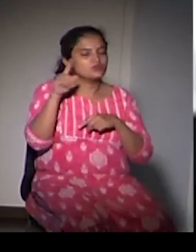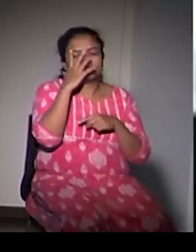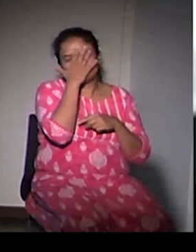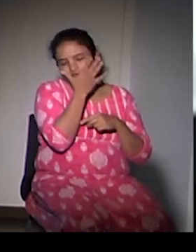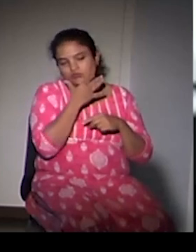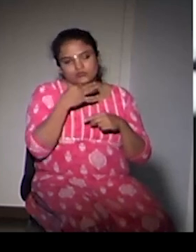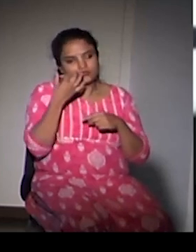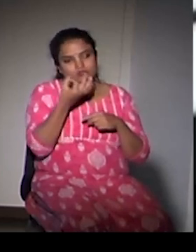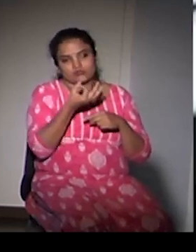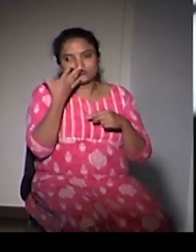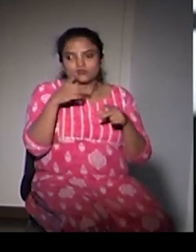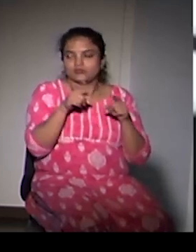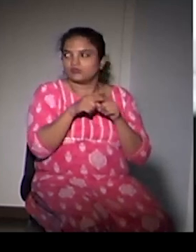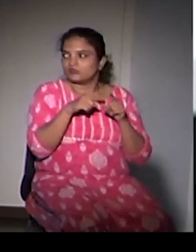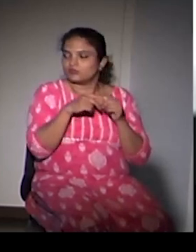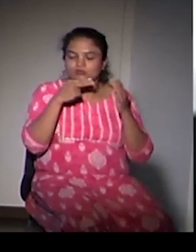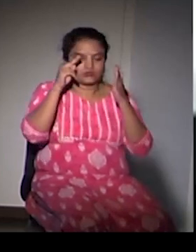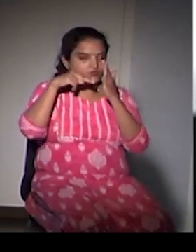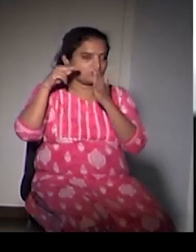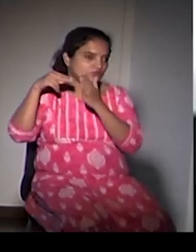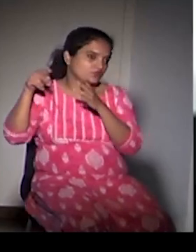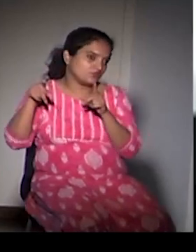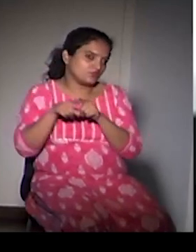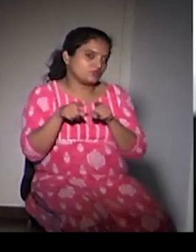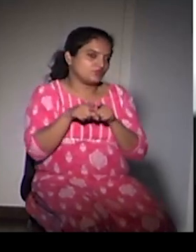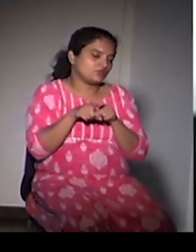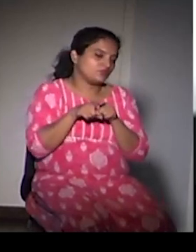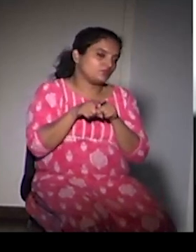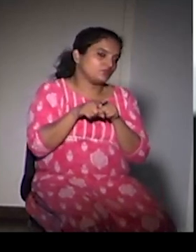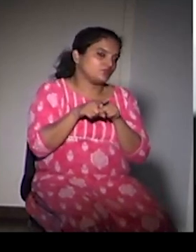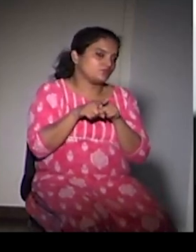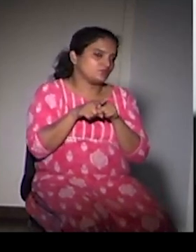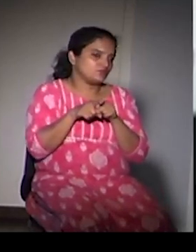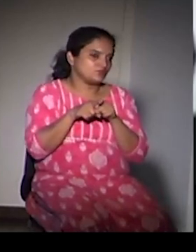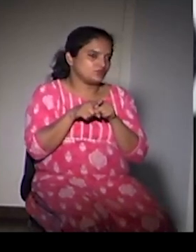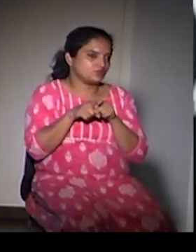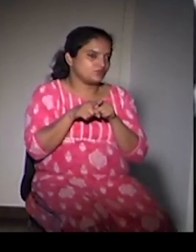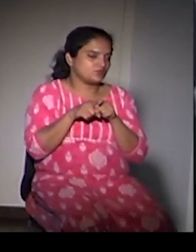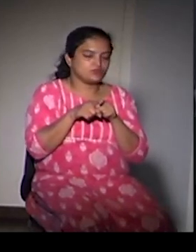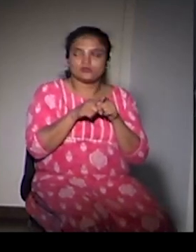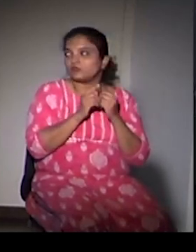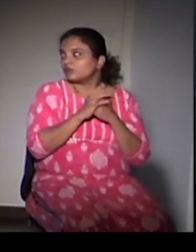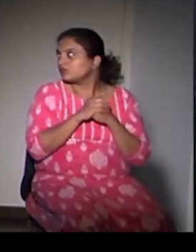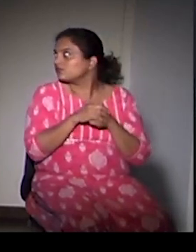well. And then these rather nice green scrolling borders as well.